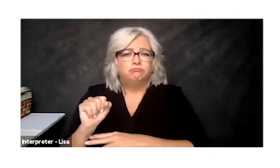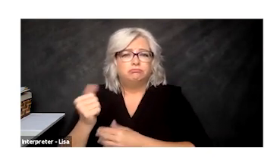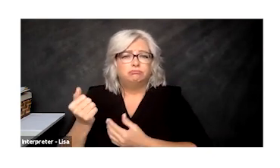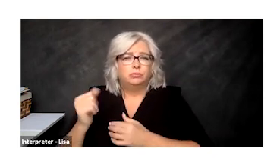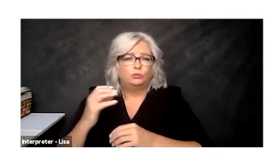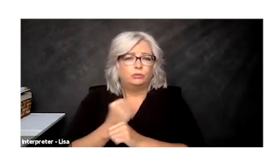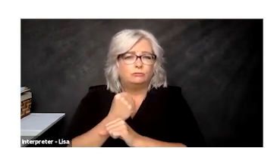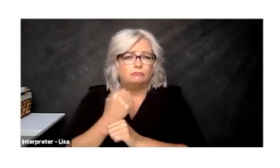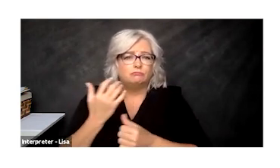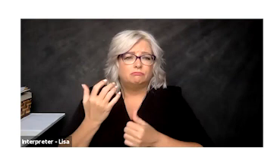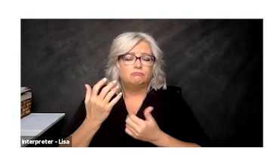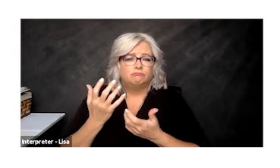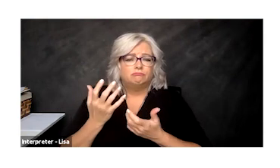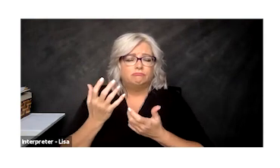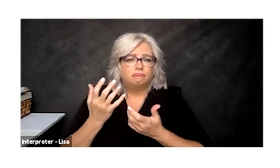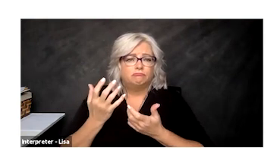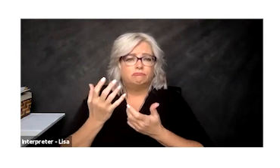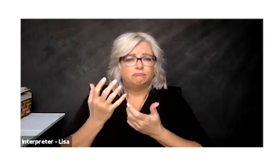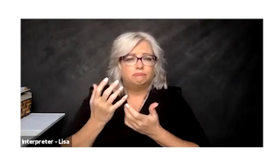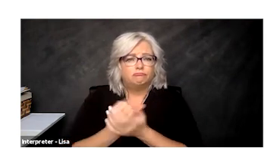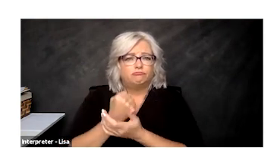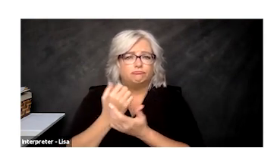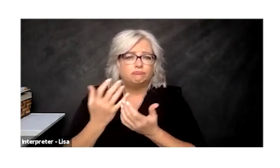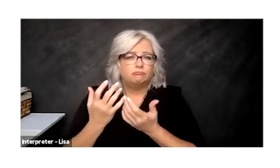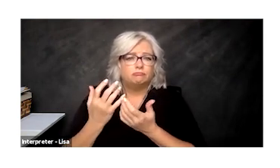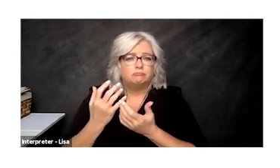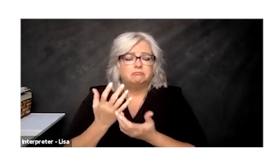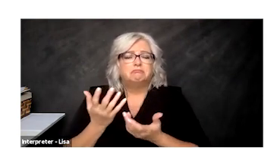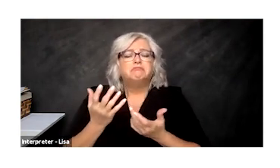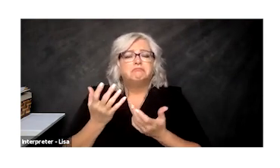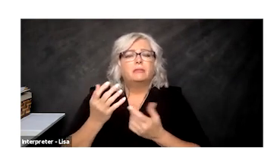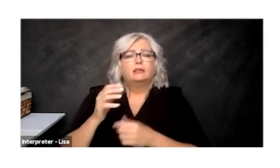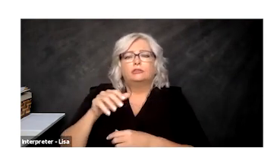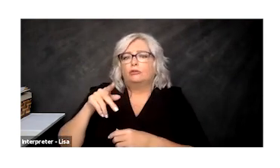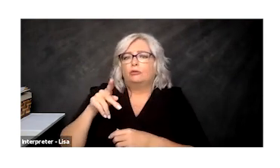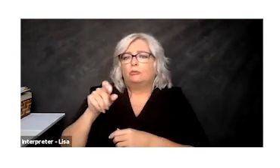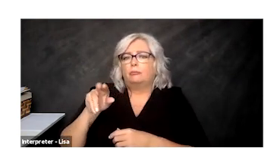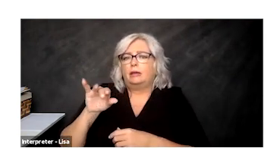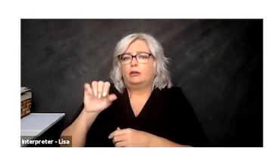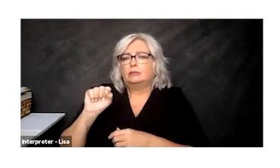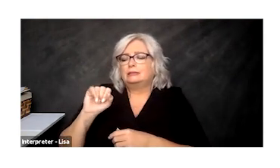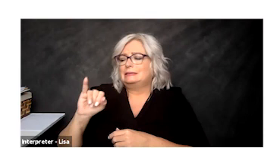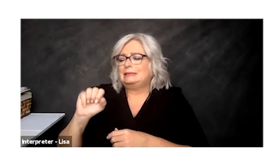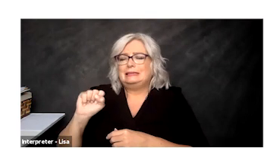space for themselves. And Paris is Burning is an important documentary that highlights that.